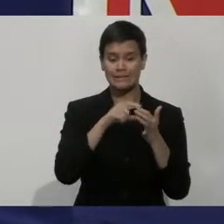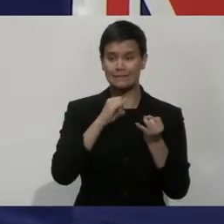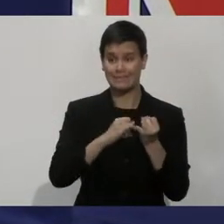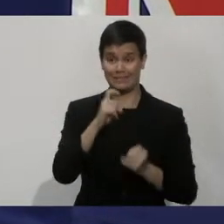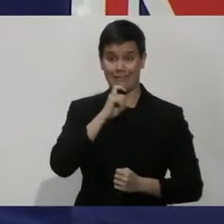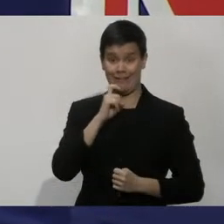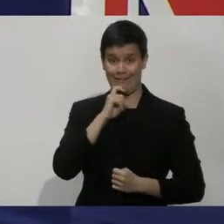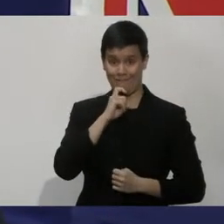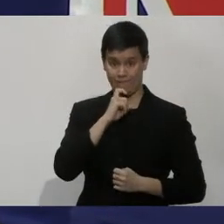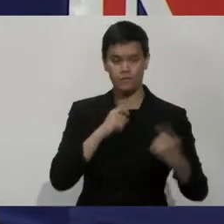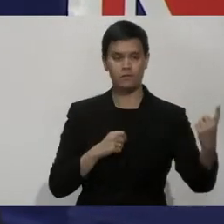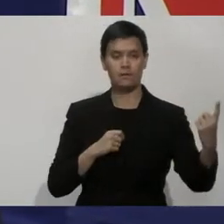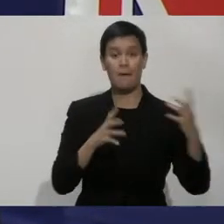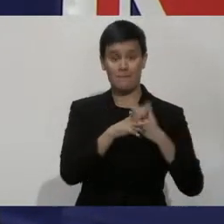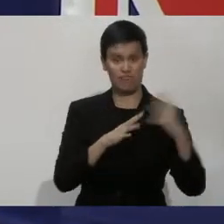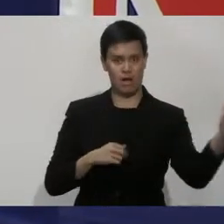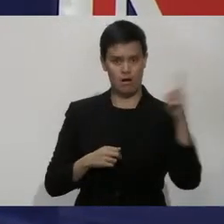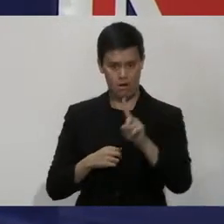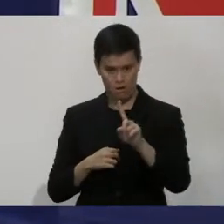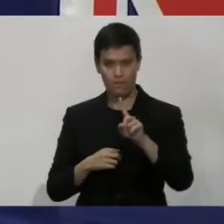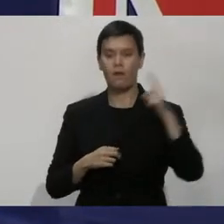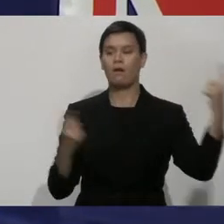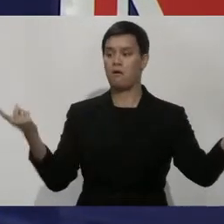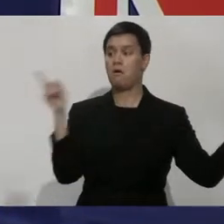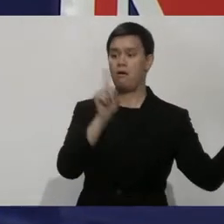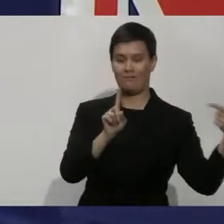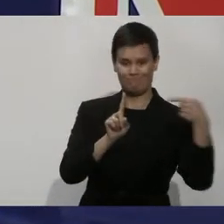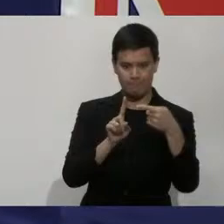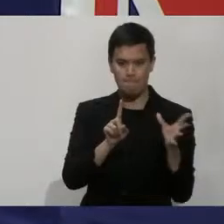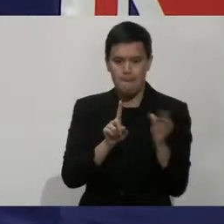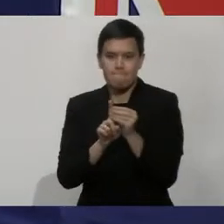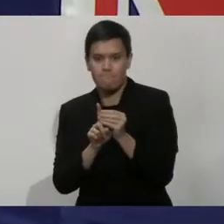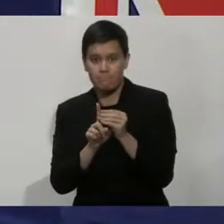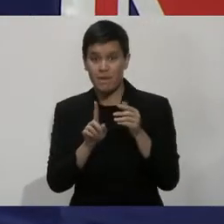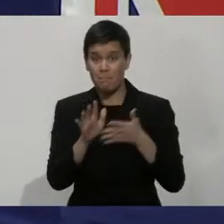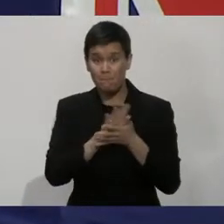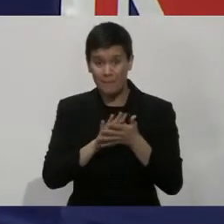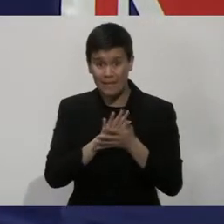have to review everything around what is considered a close contact?